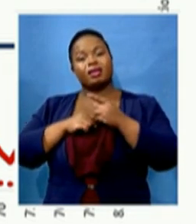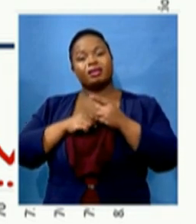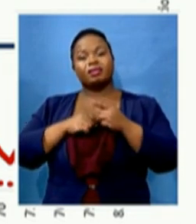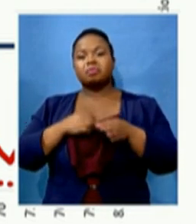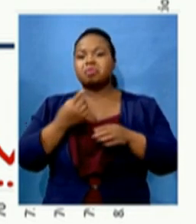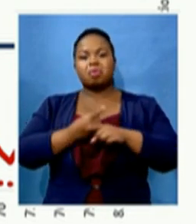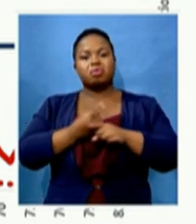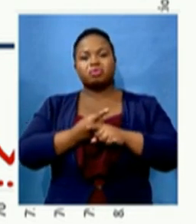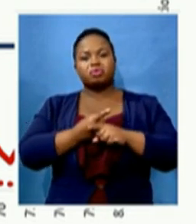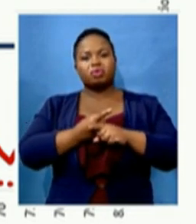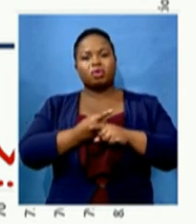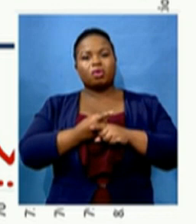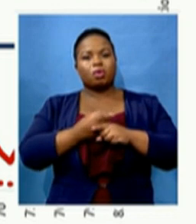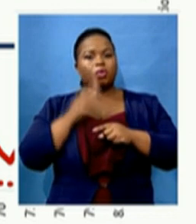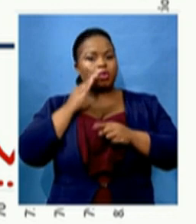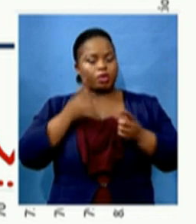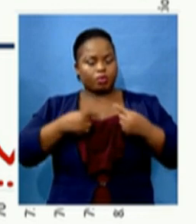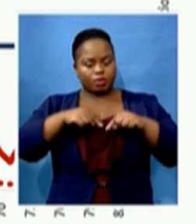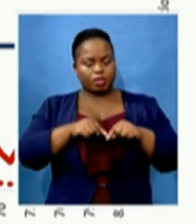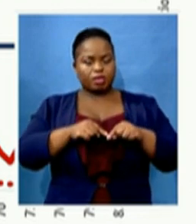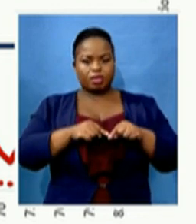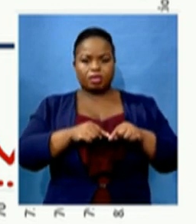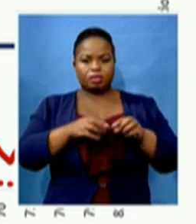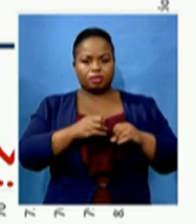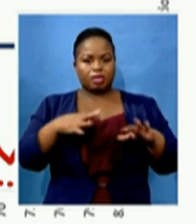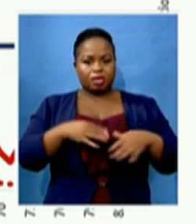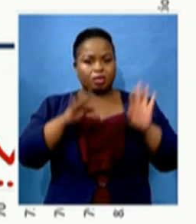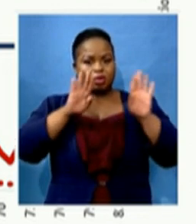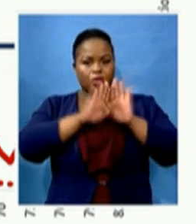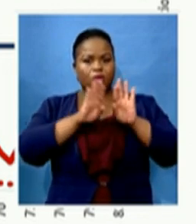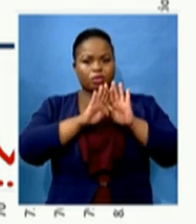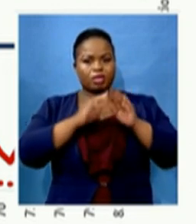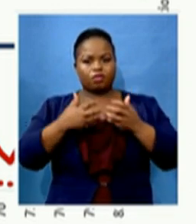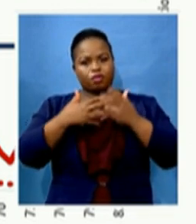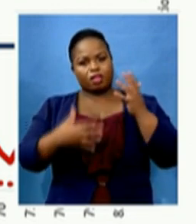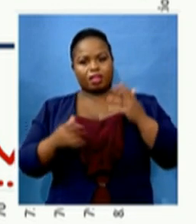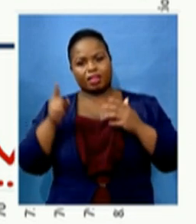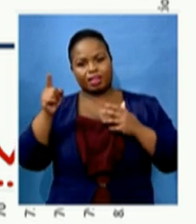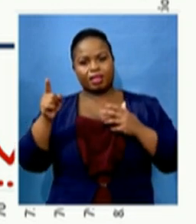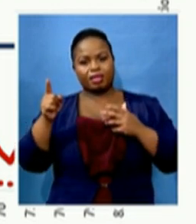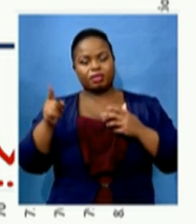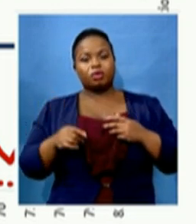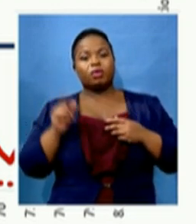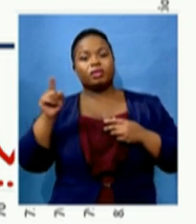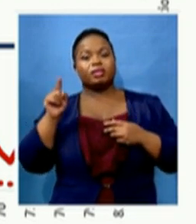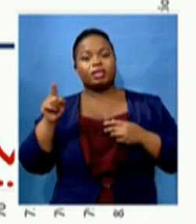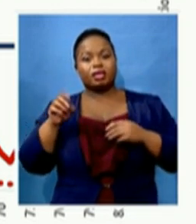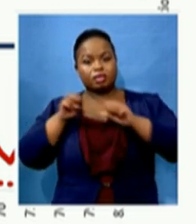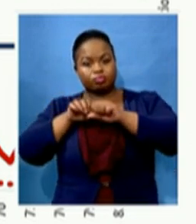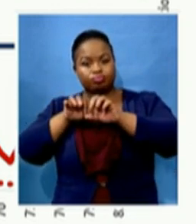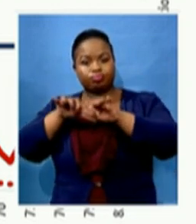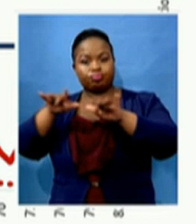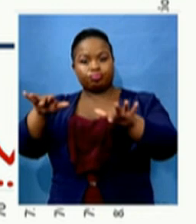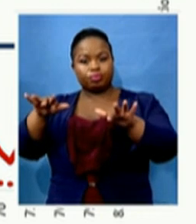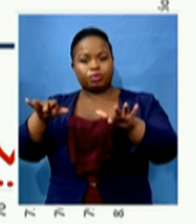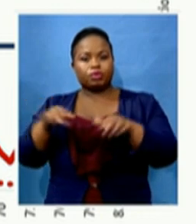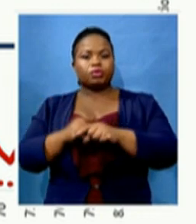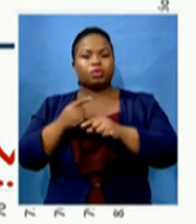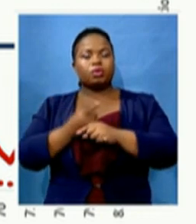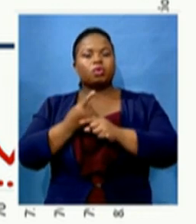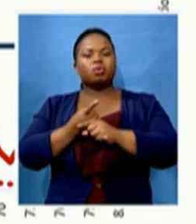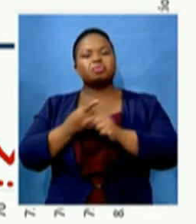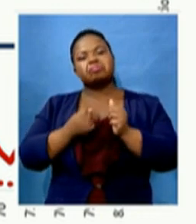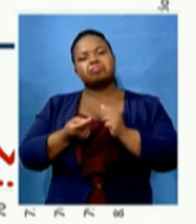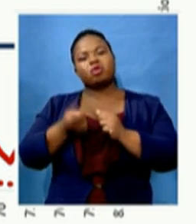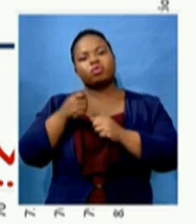So the reproduction rate that generates their initial upsurge is about 1.6 on my estimates,